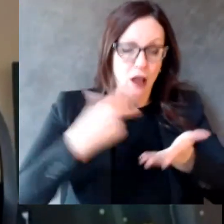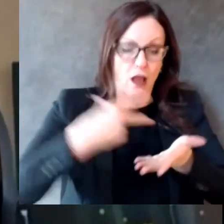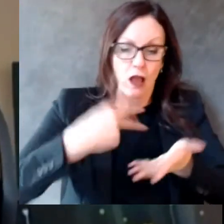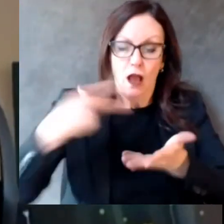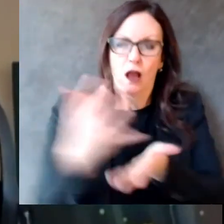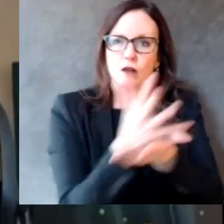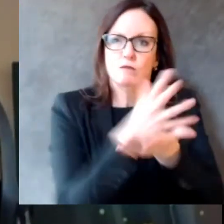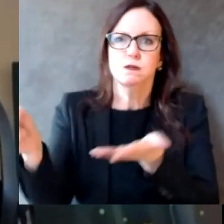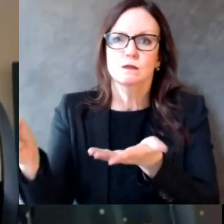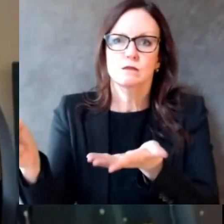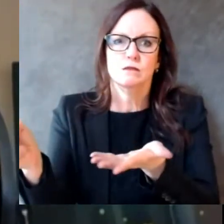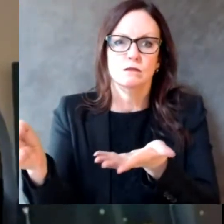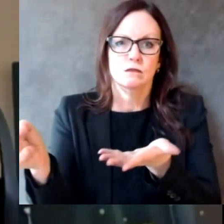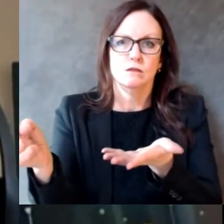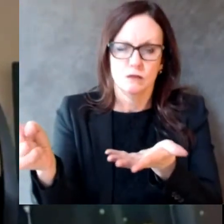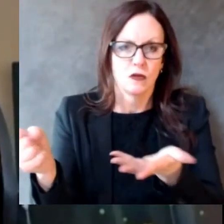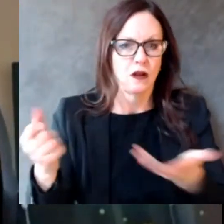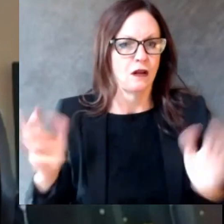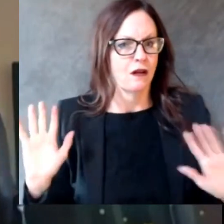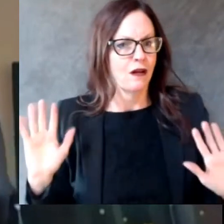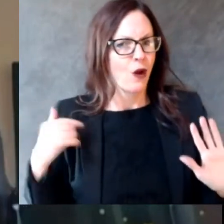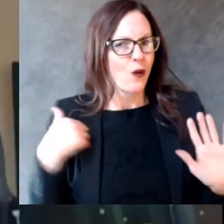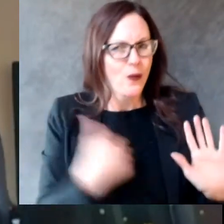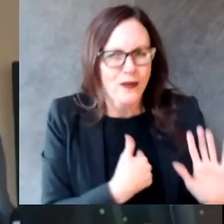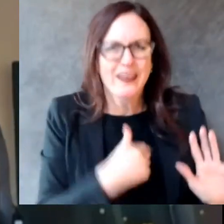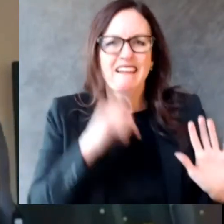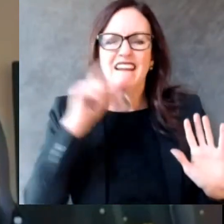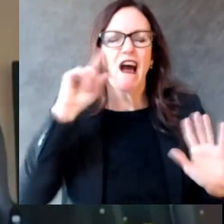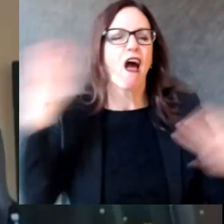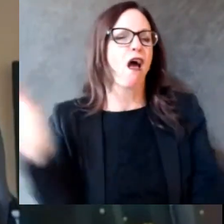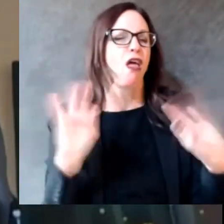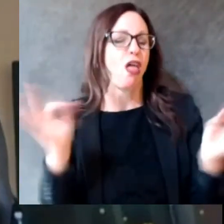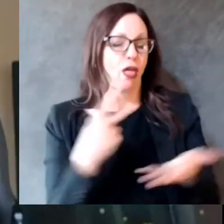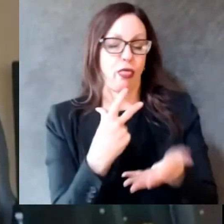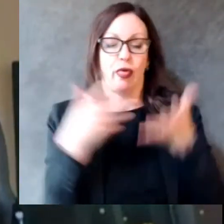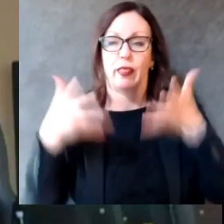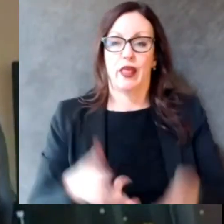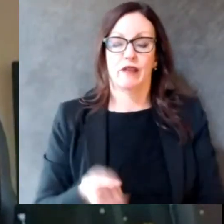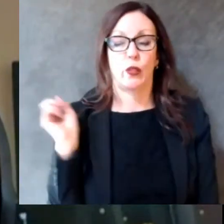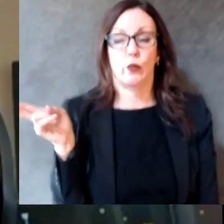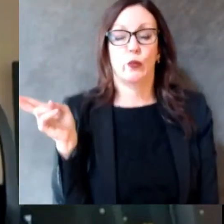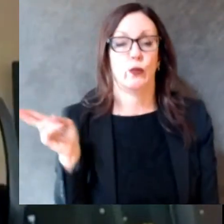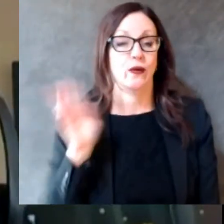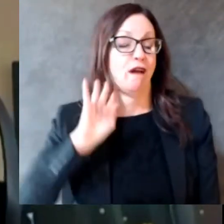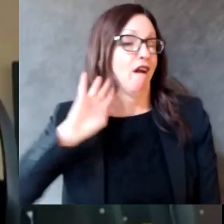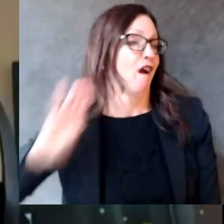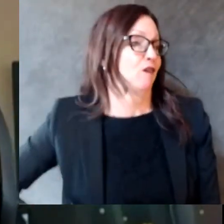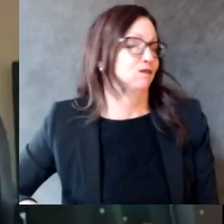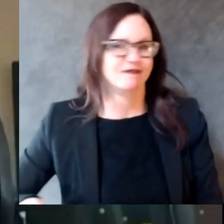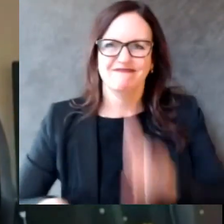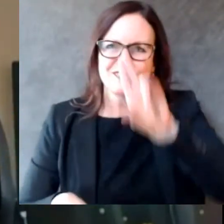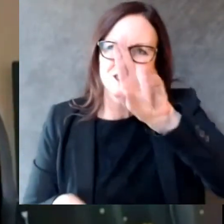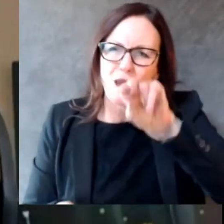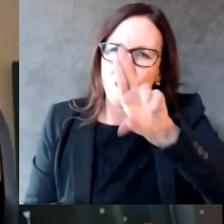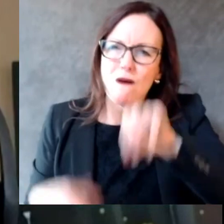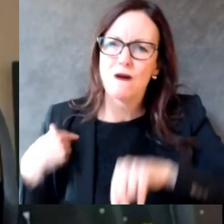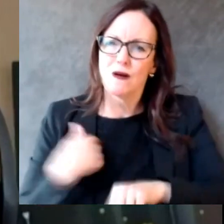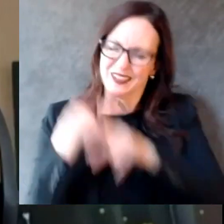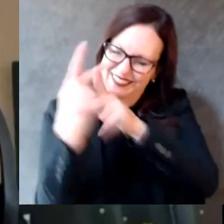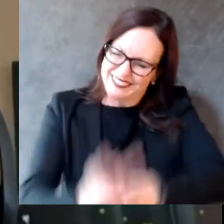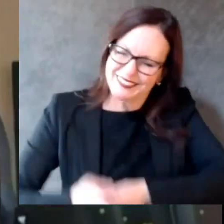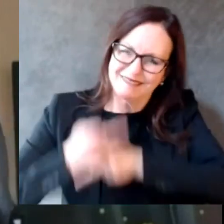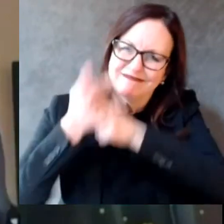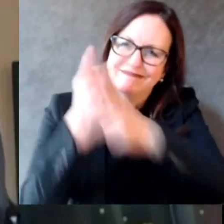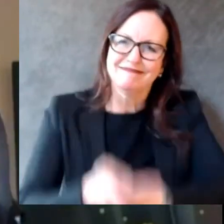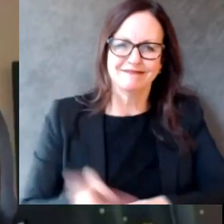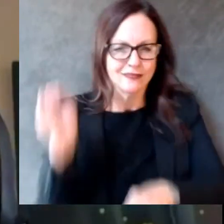clinical settings instead of mass clinic settings, which will be so critical for us getting this vaccine into more